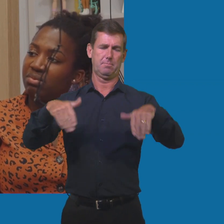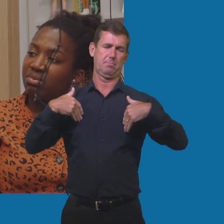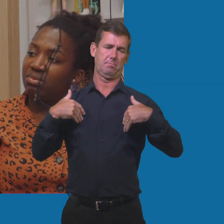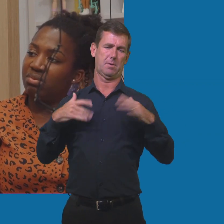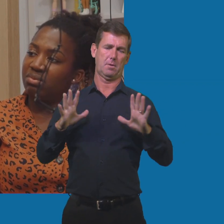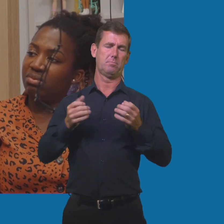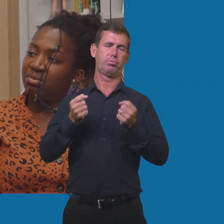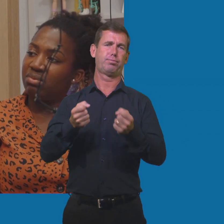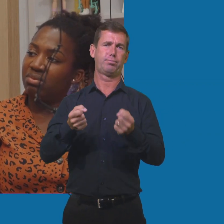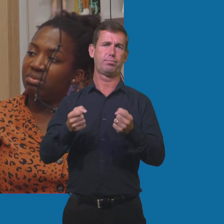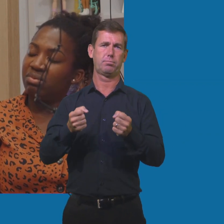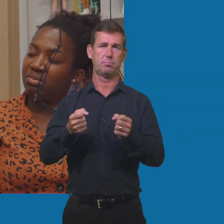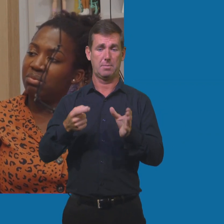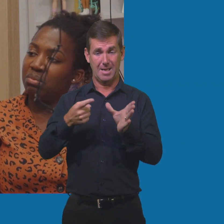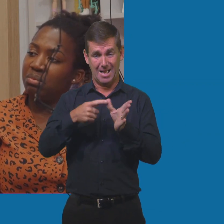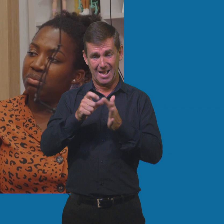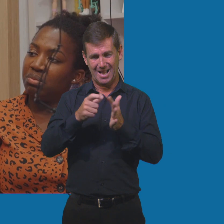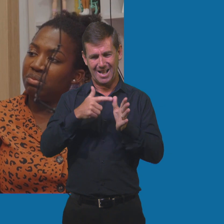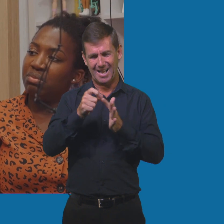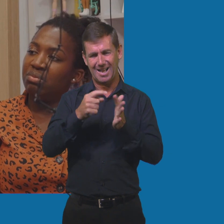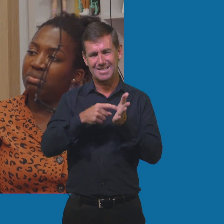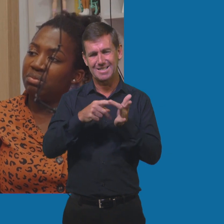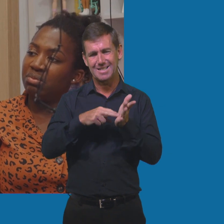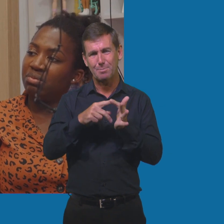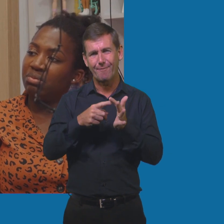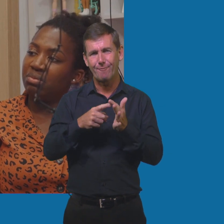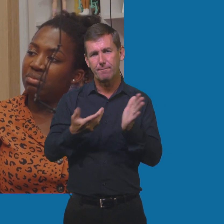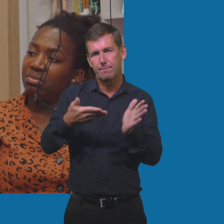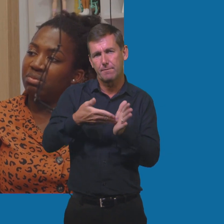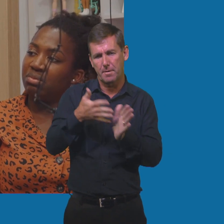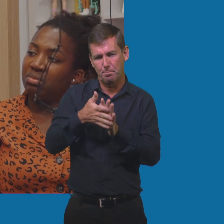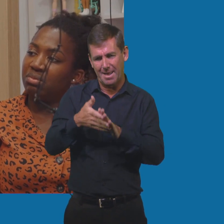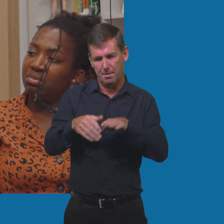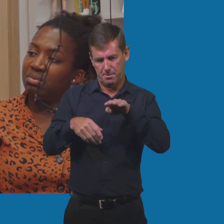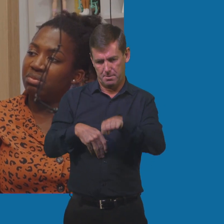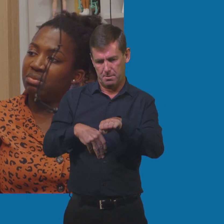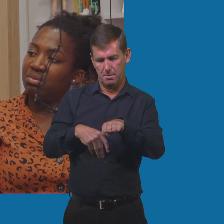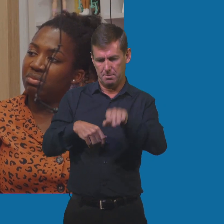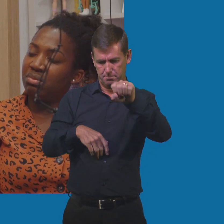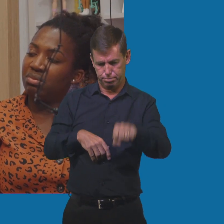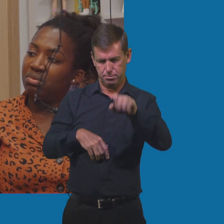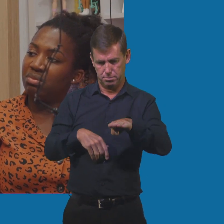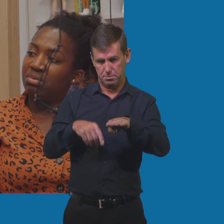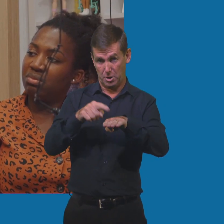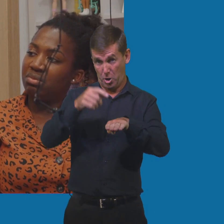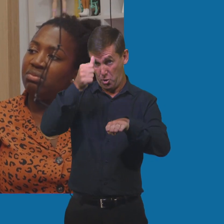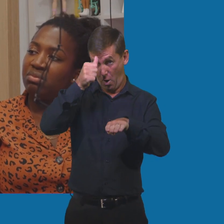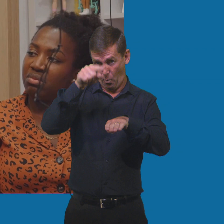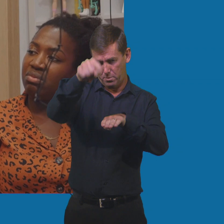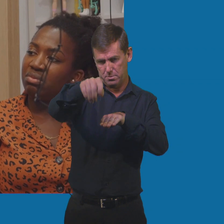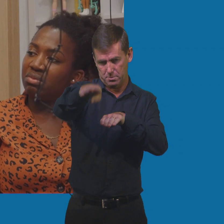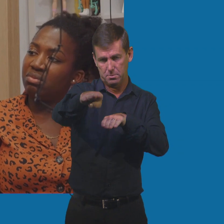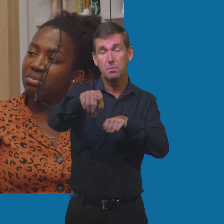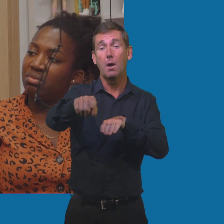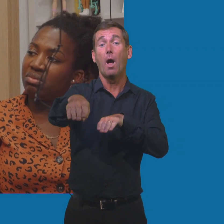cruise control basically has a bunch of sensors in the car that can detect the car in front of you, and what it will do is change the speed of your car to match that